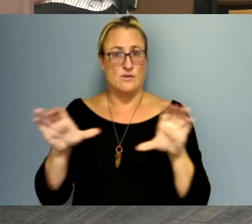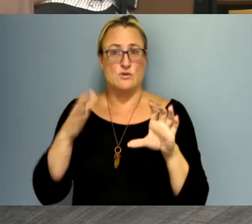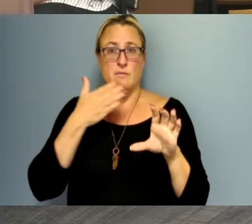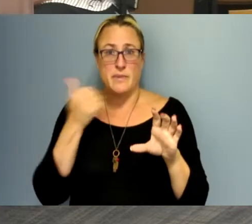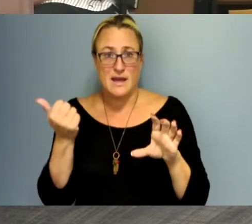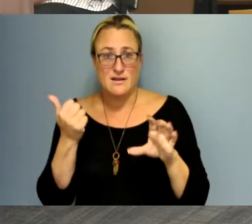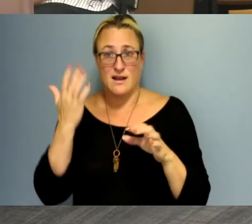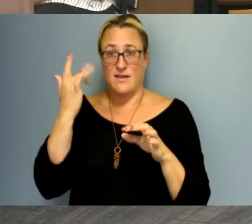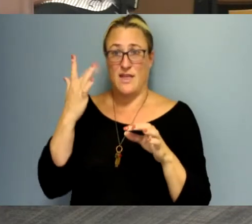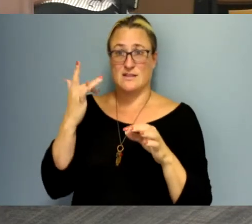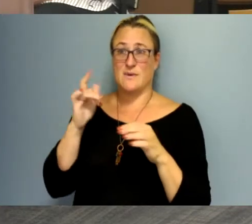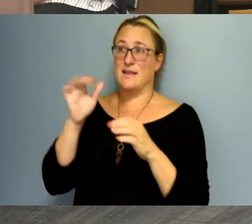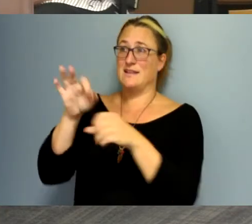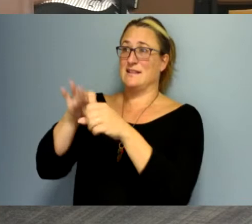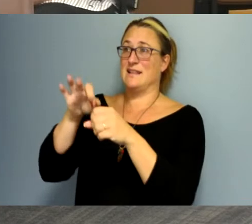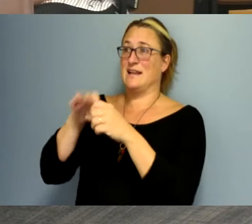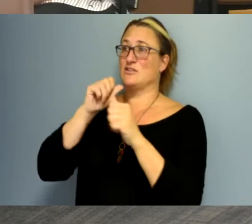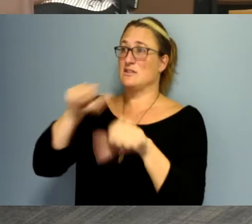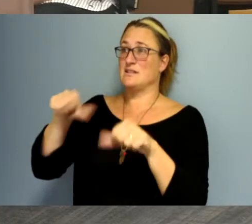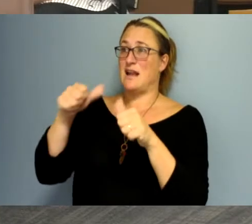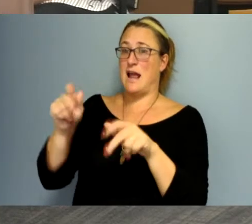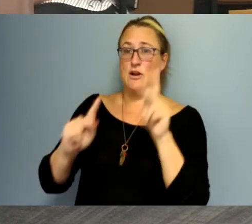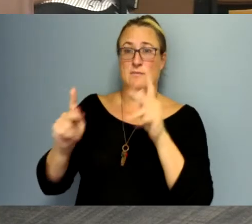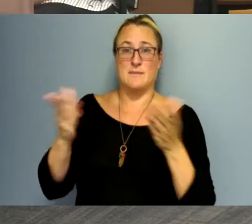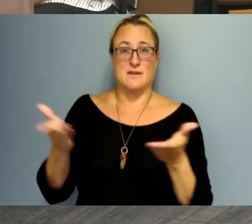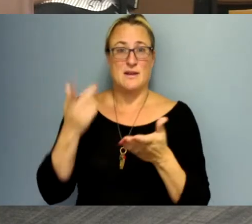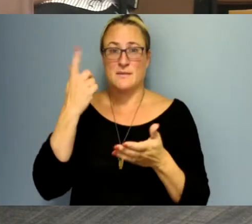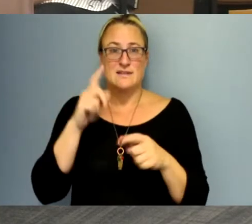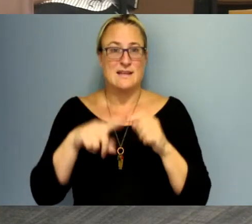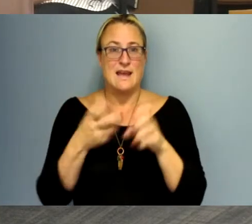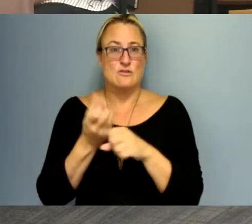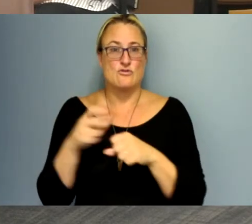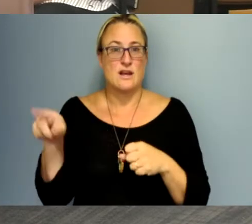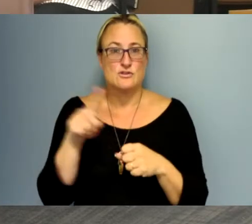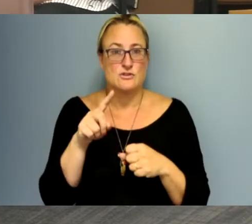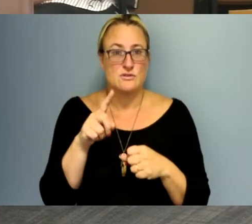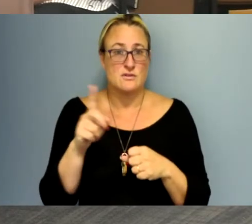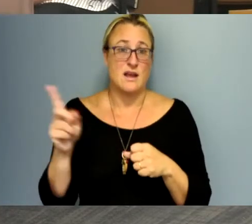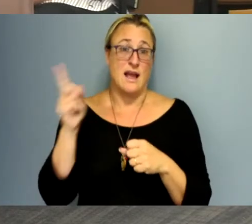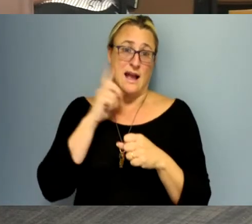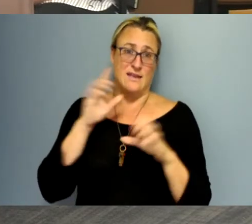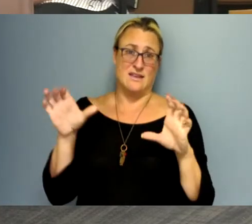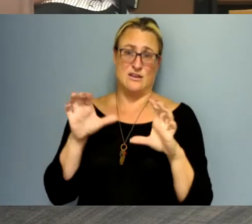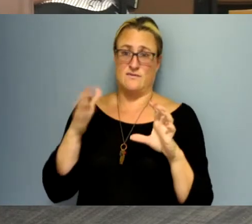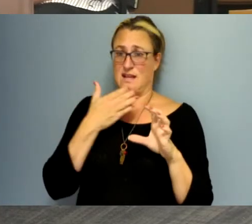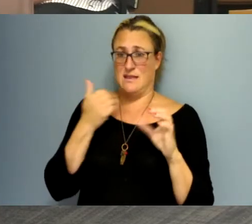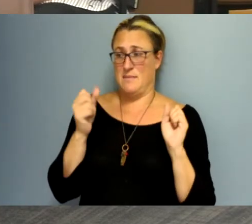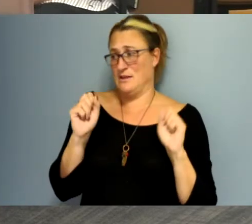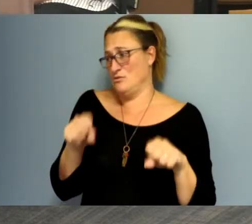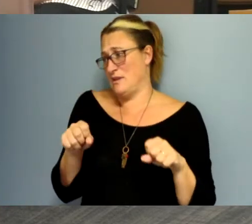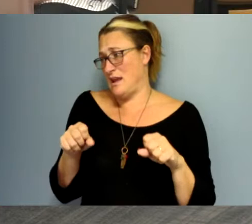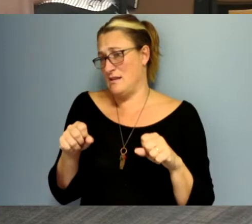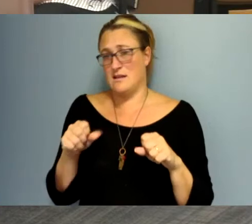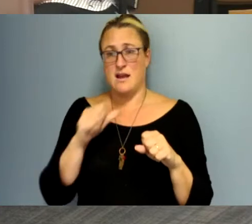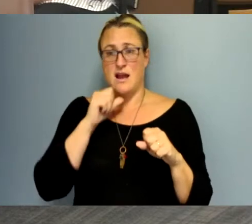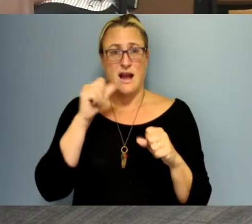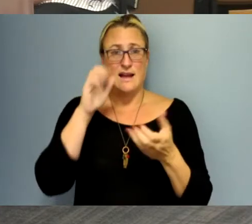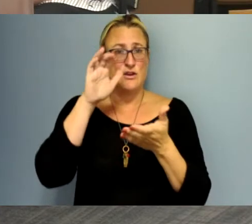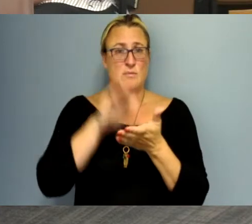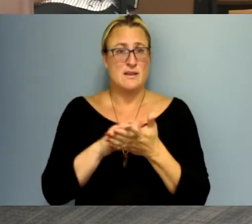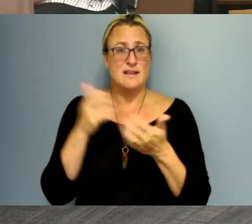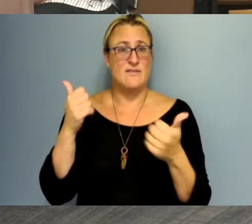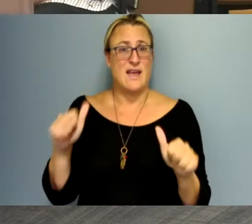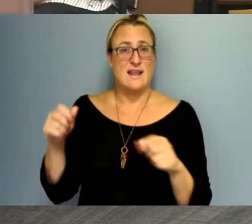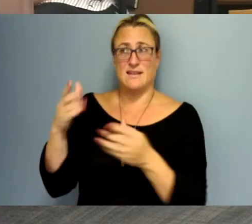denier people are here, because they can't trust you. I think you guys have done the best you can. I'm not here to say I don't believe in anything that some of these people are